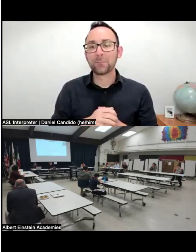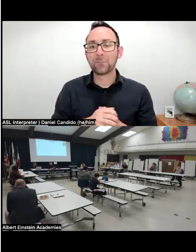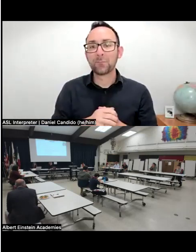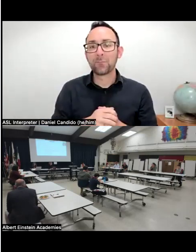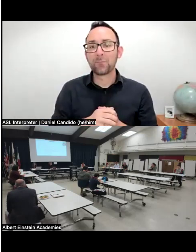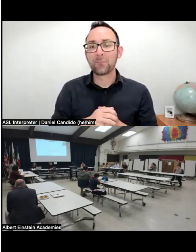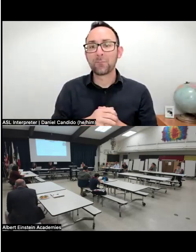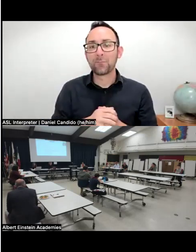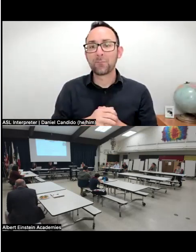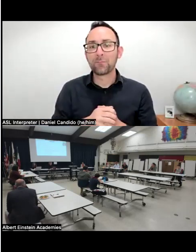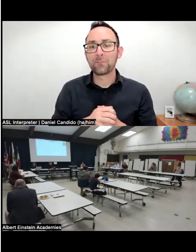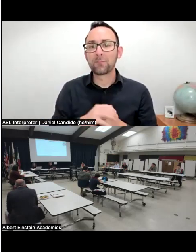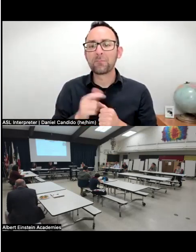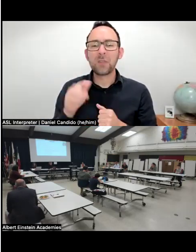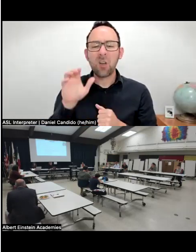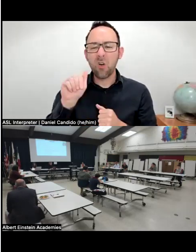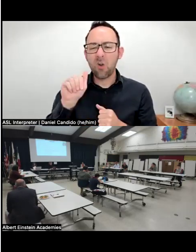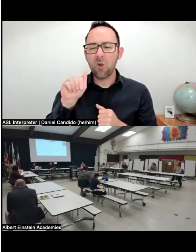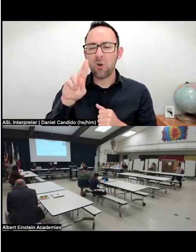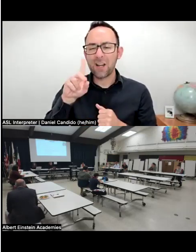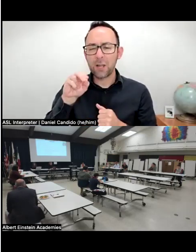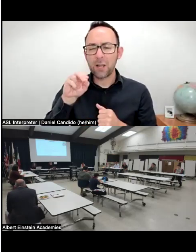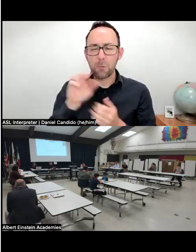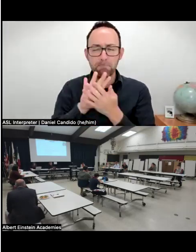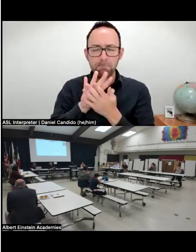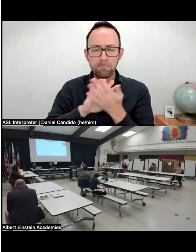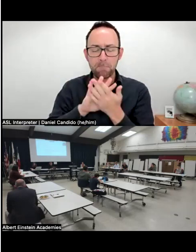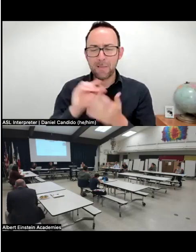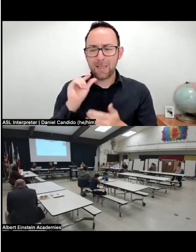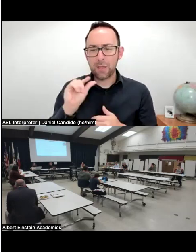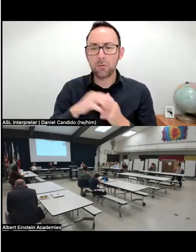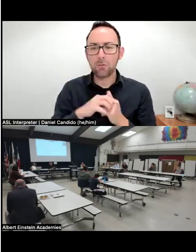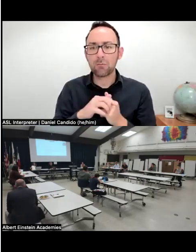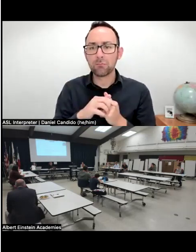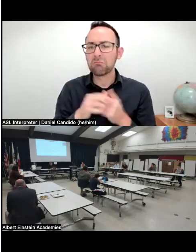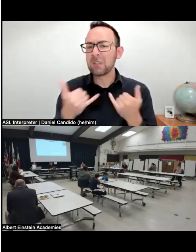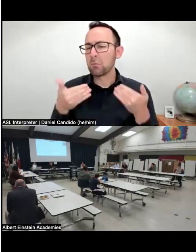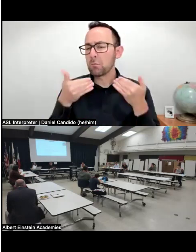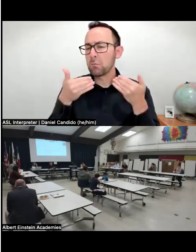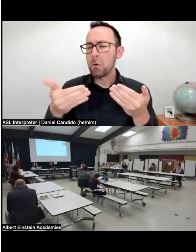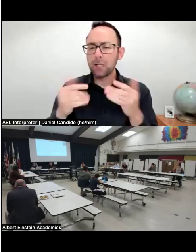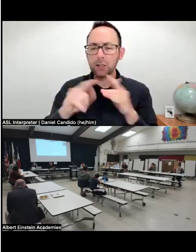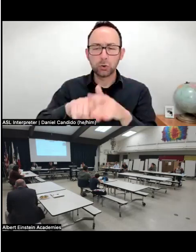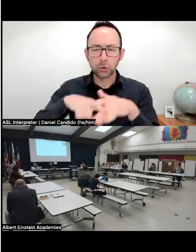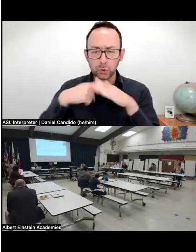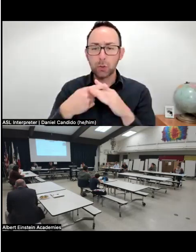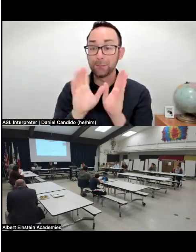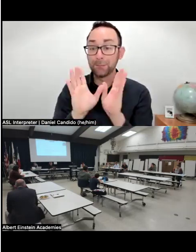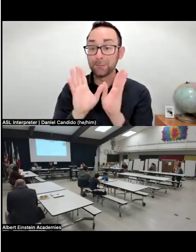admin designee today. And without further ado, let's go ahead and start our business. We have a few